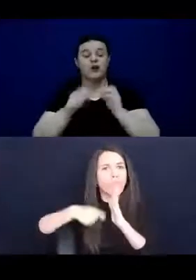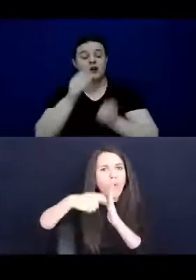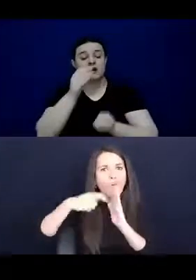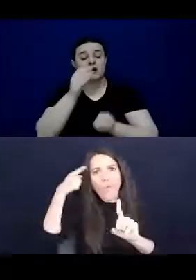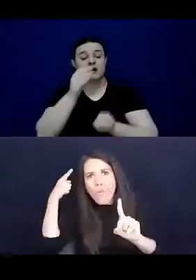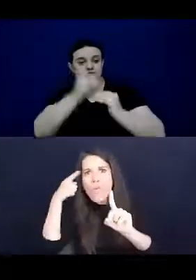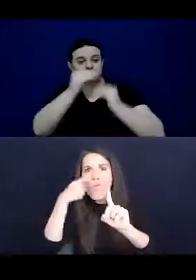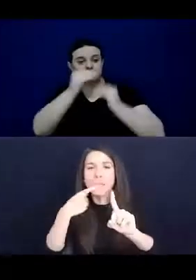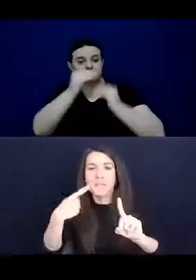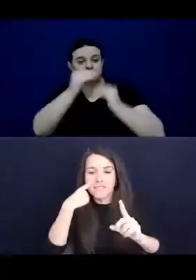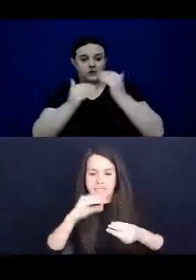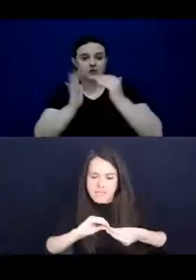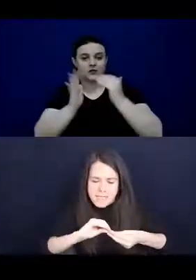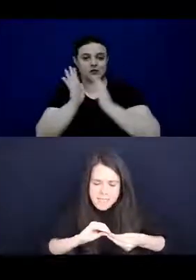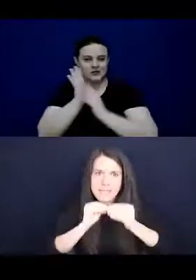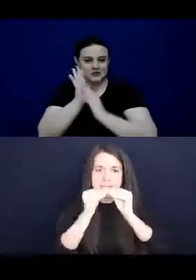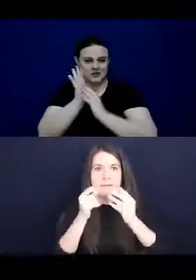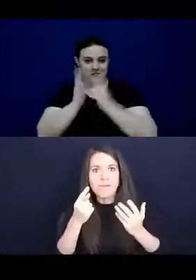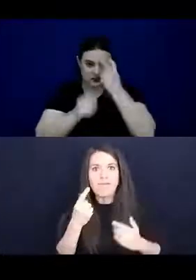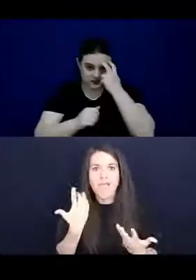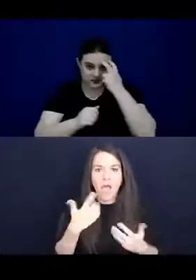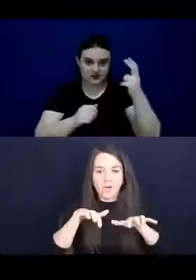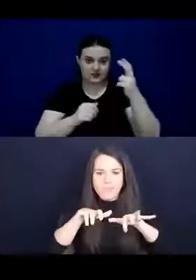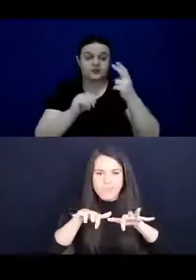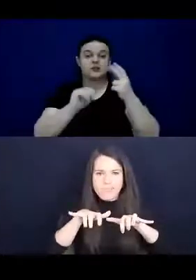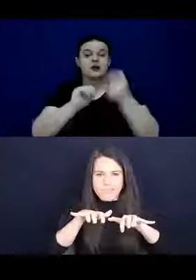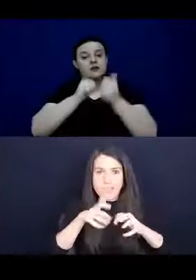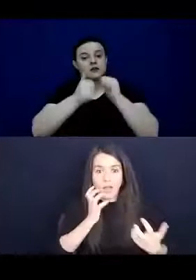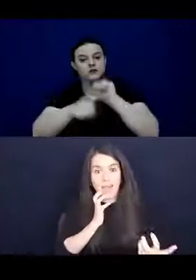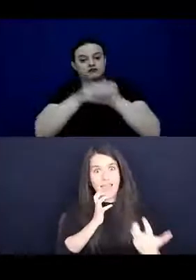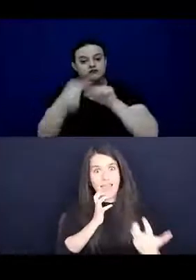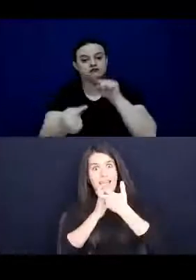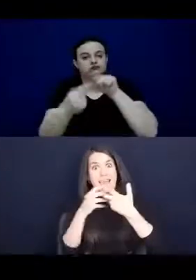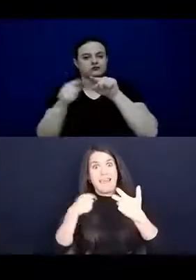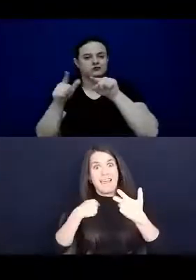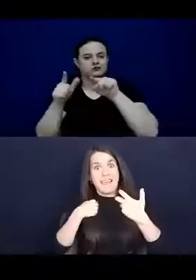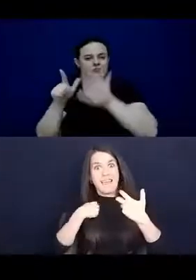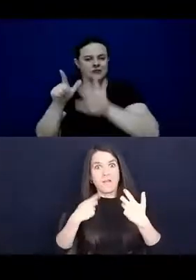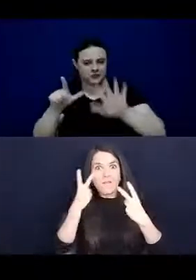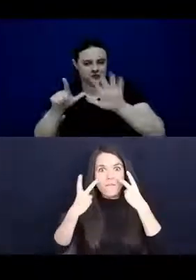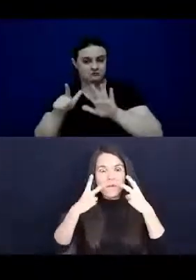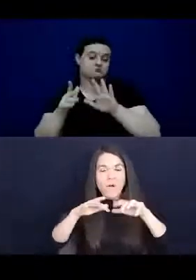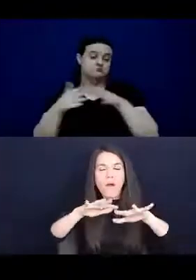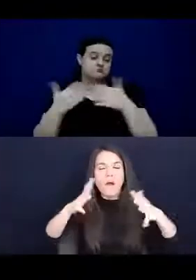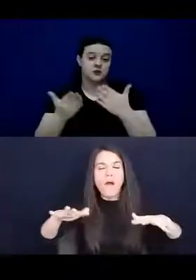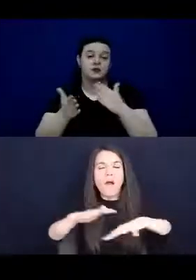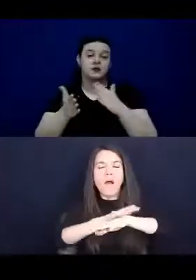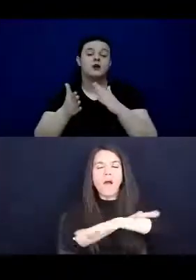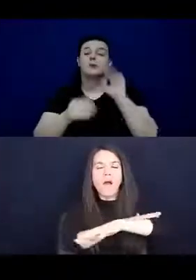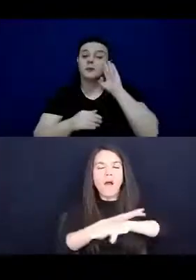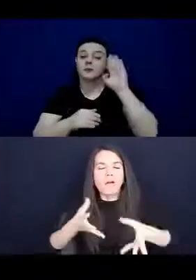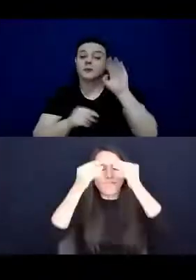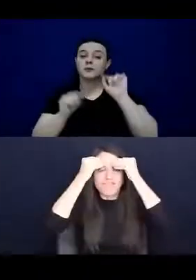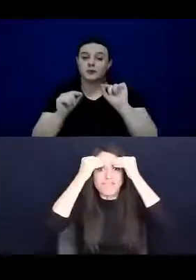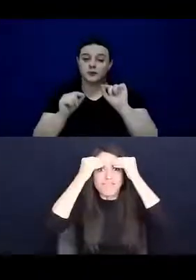intelligent, personalized interfaces, and particularly with the aim of enabling and supporting